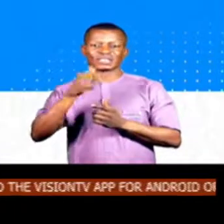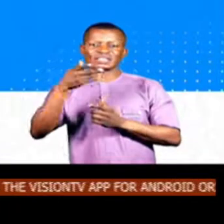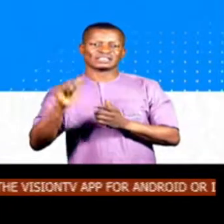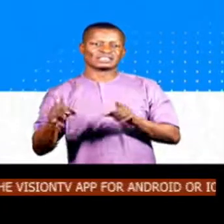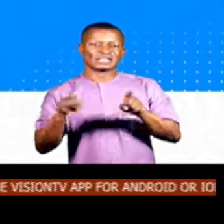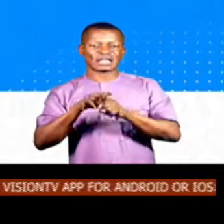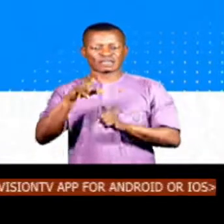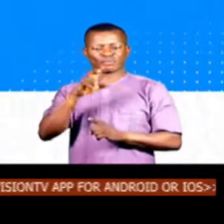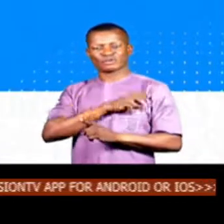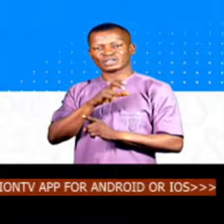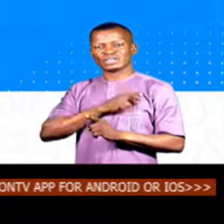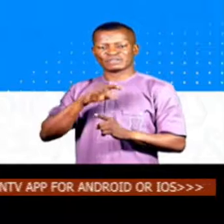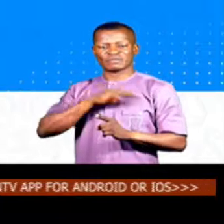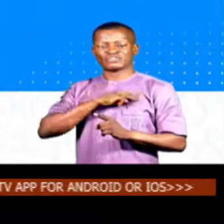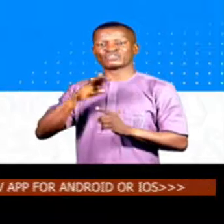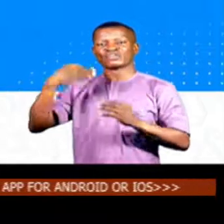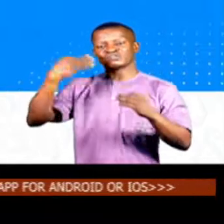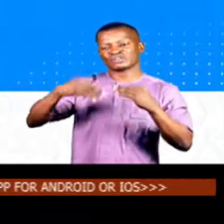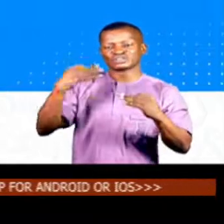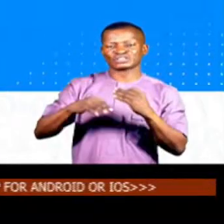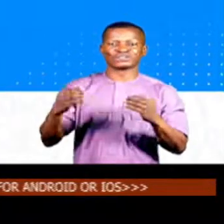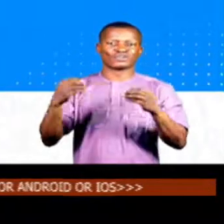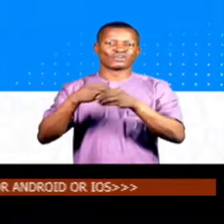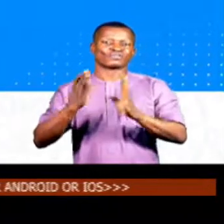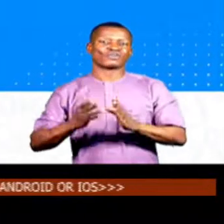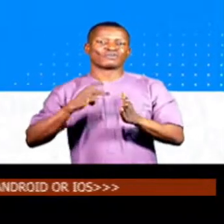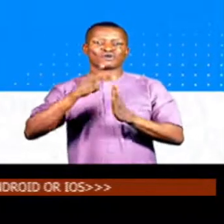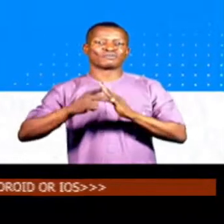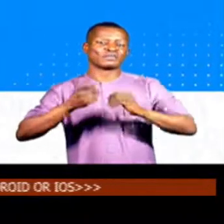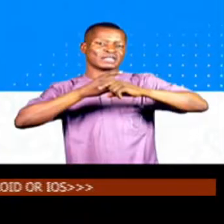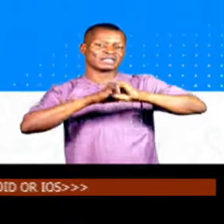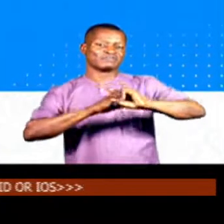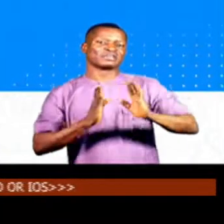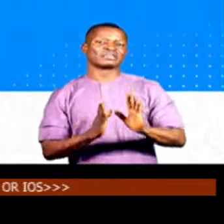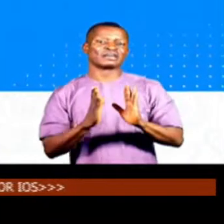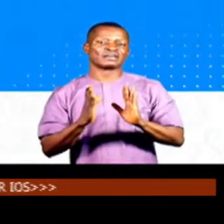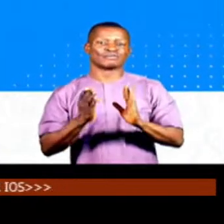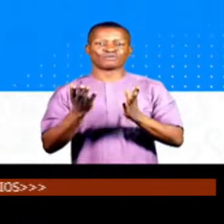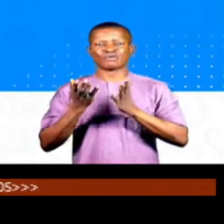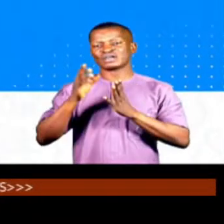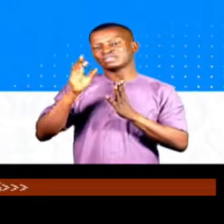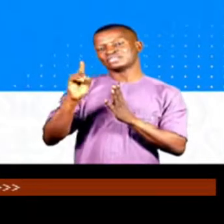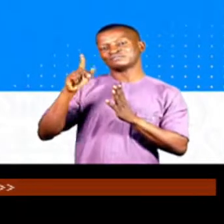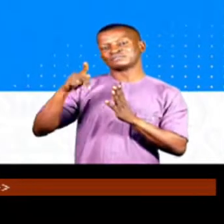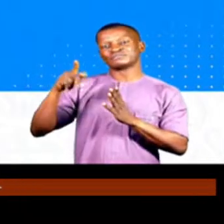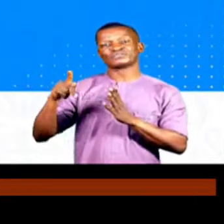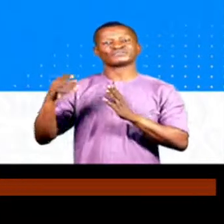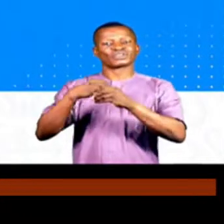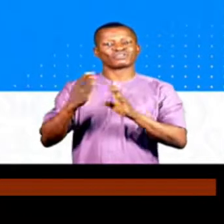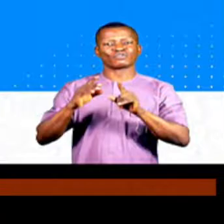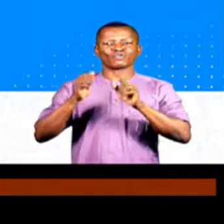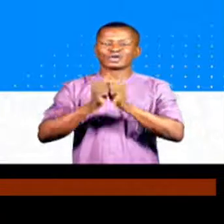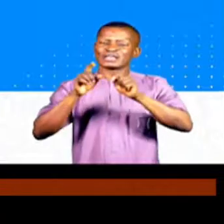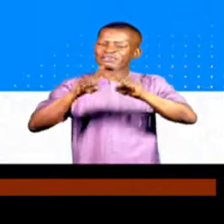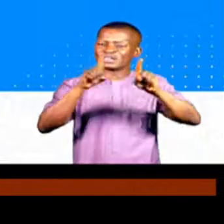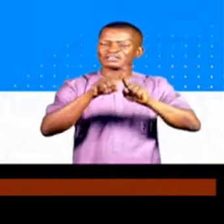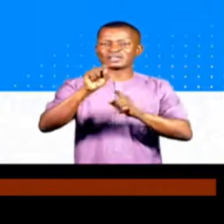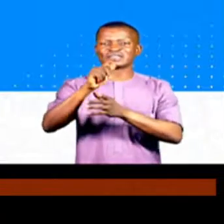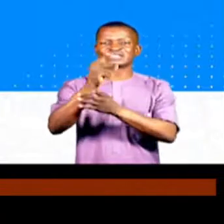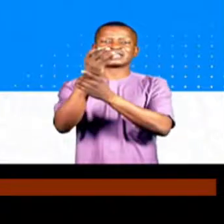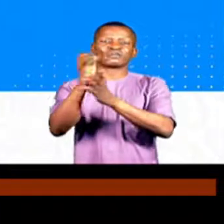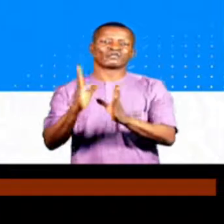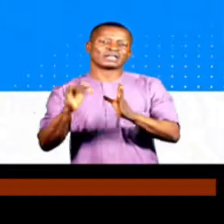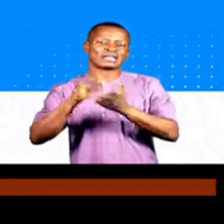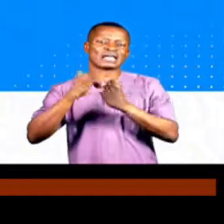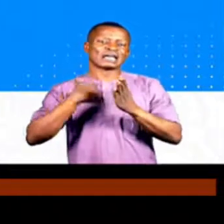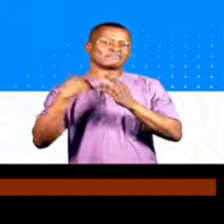like police, like the Ministry of Justice, the Office of the Public Defender, you want the DPP's office, and you want a variety of stakeholders